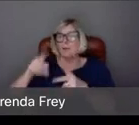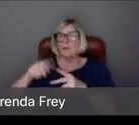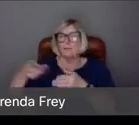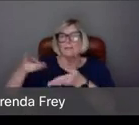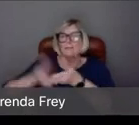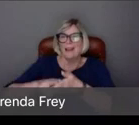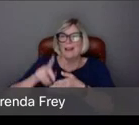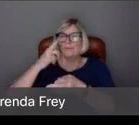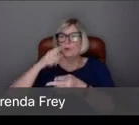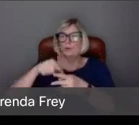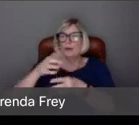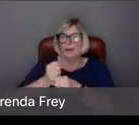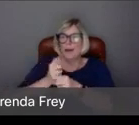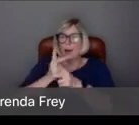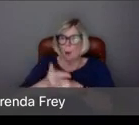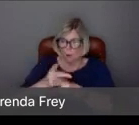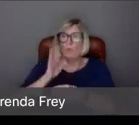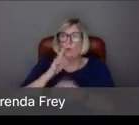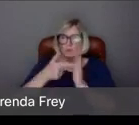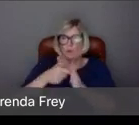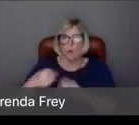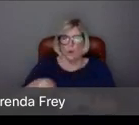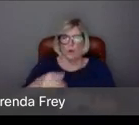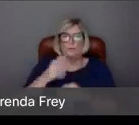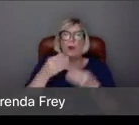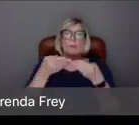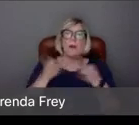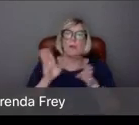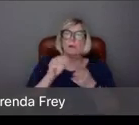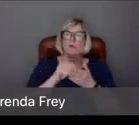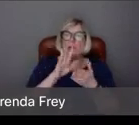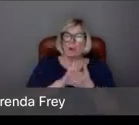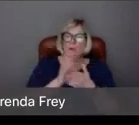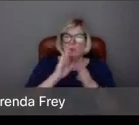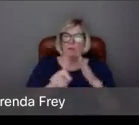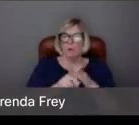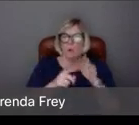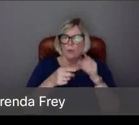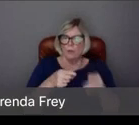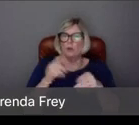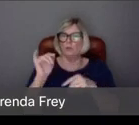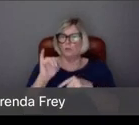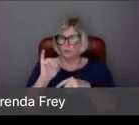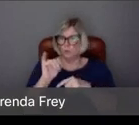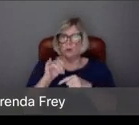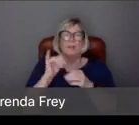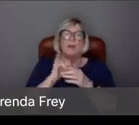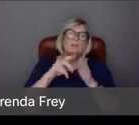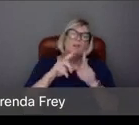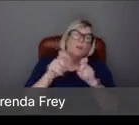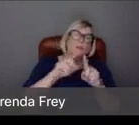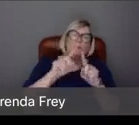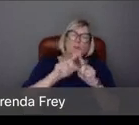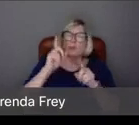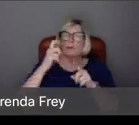are some public records that are going to appear on your credit report, and that's from different government